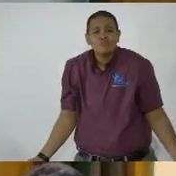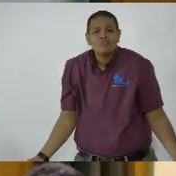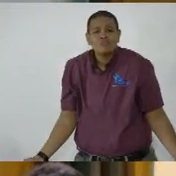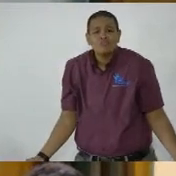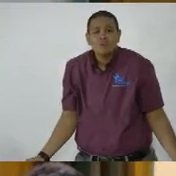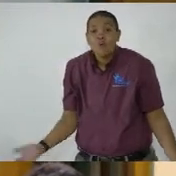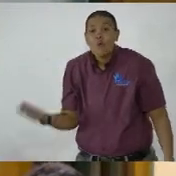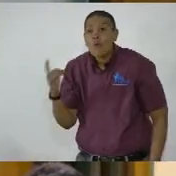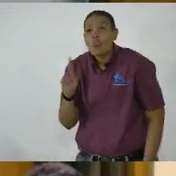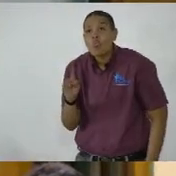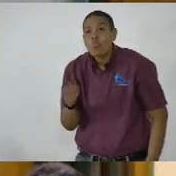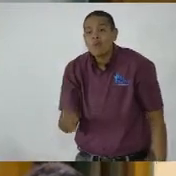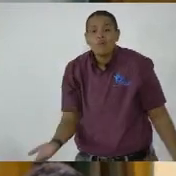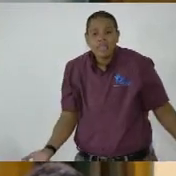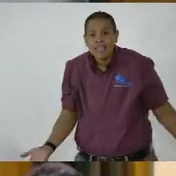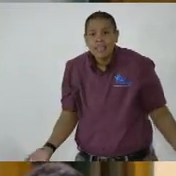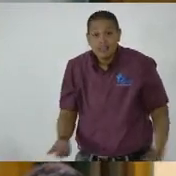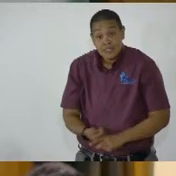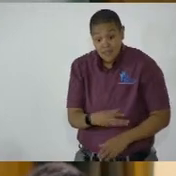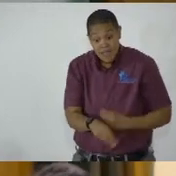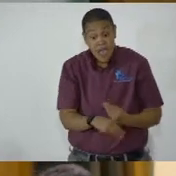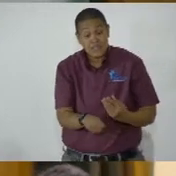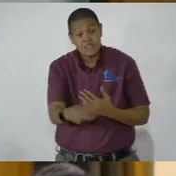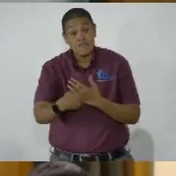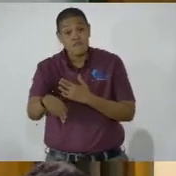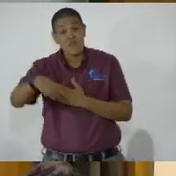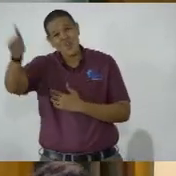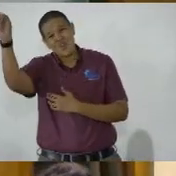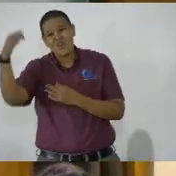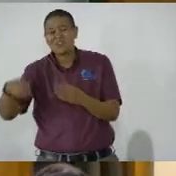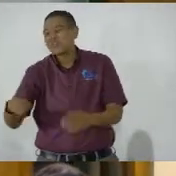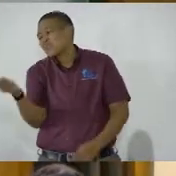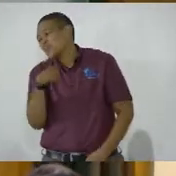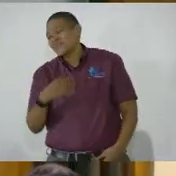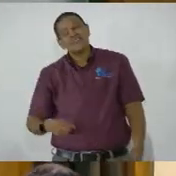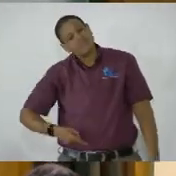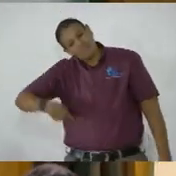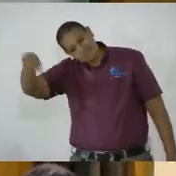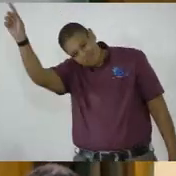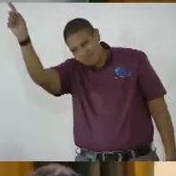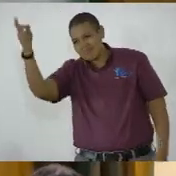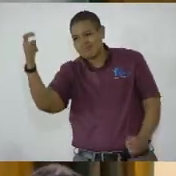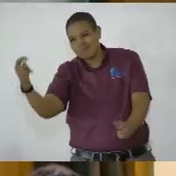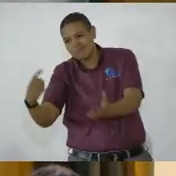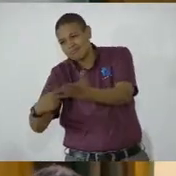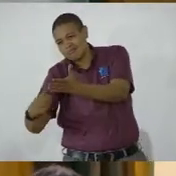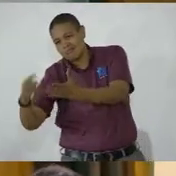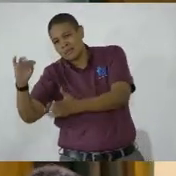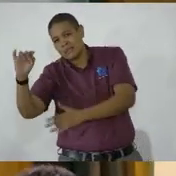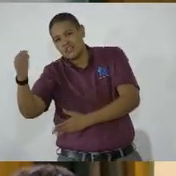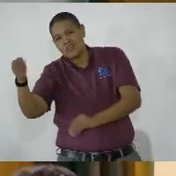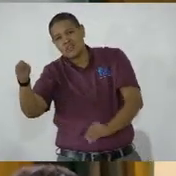And these are cases referred by the courts to the mediators. and